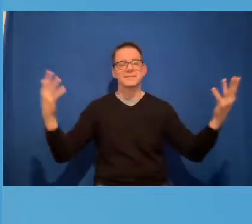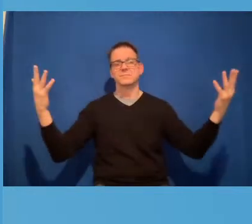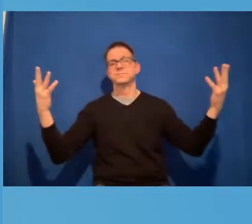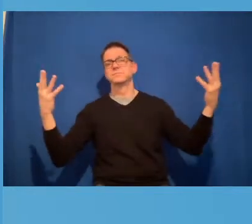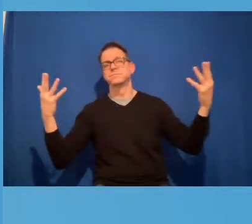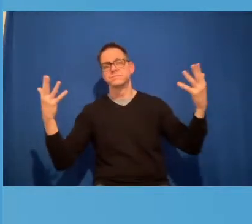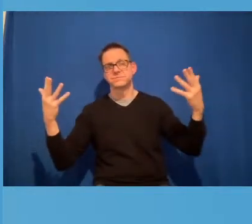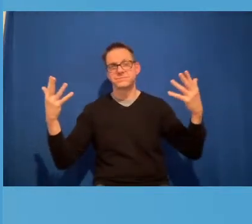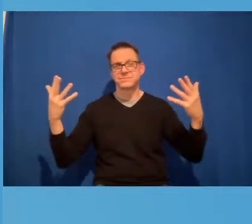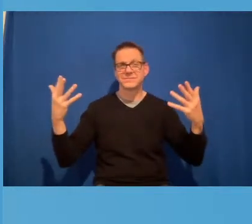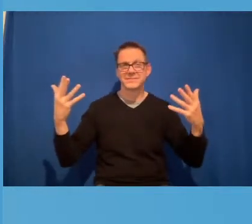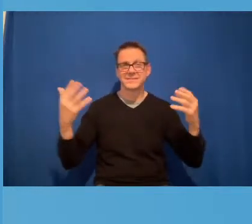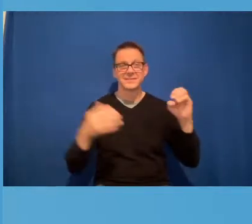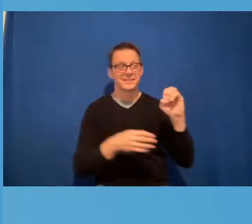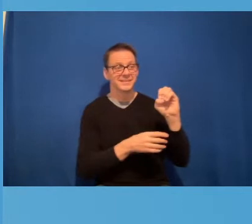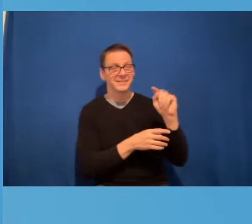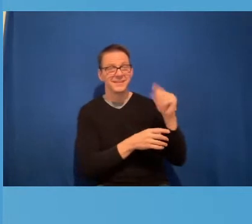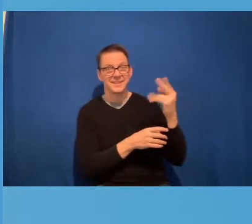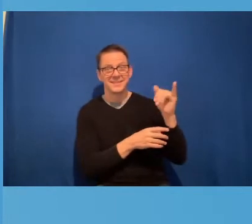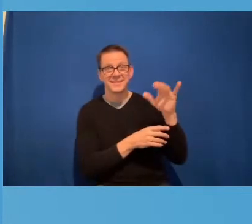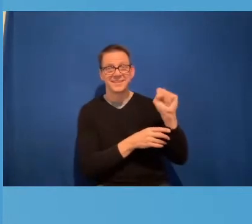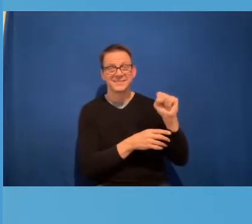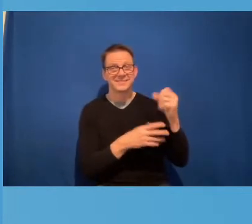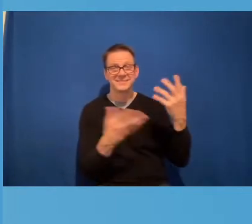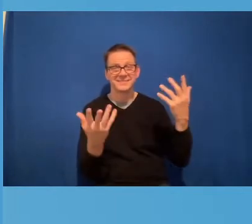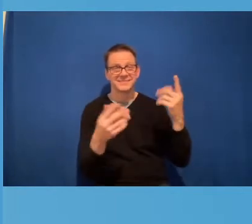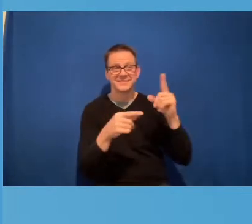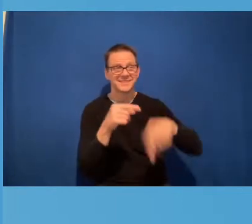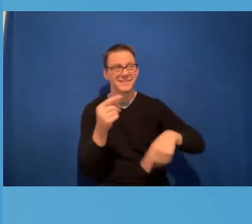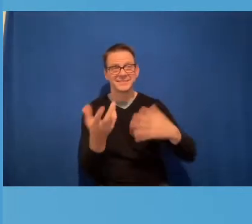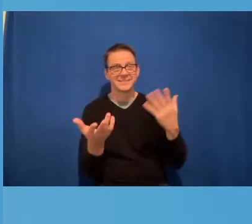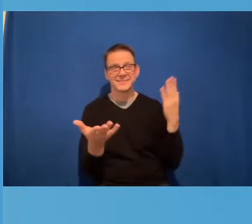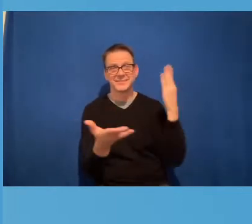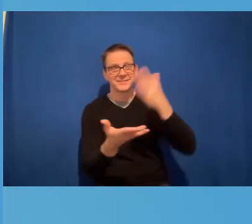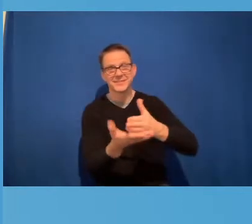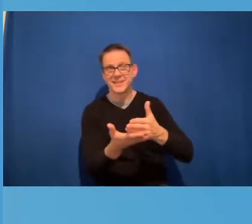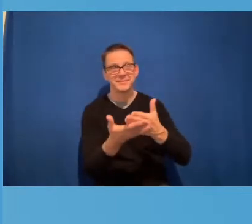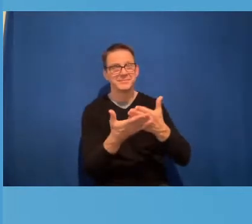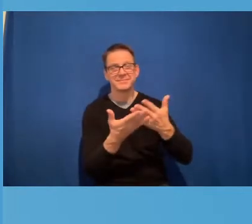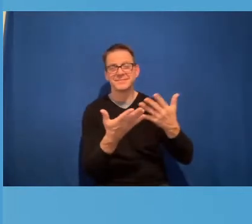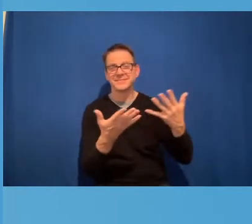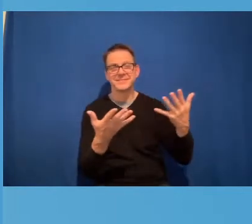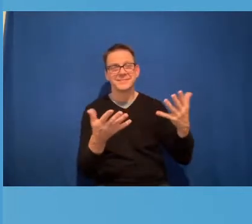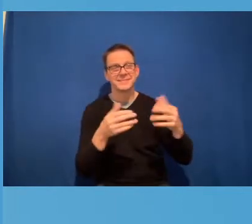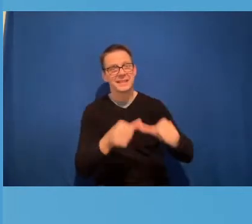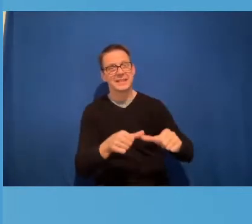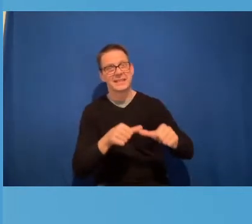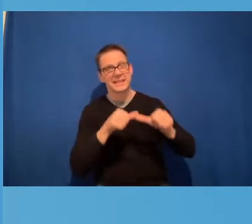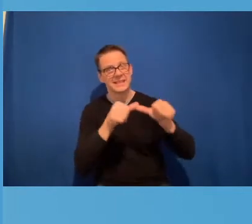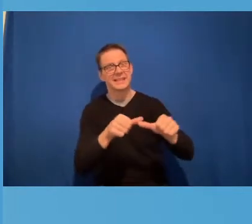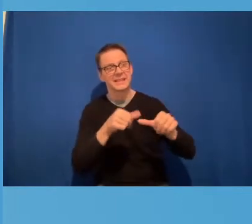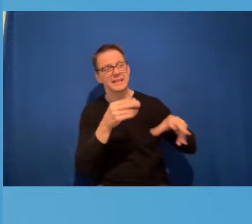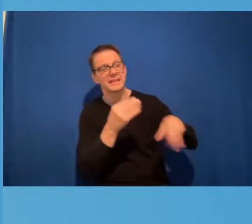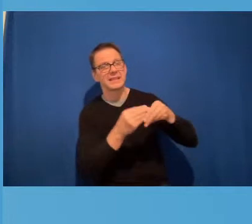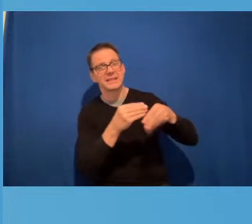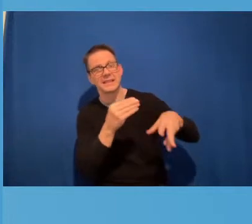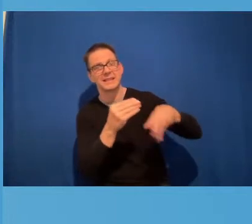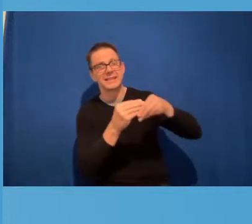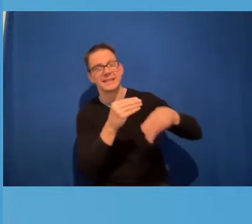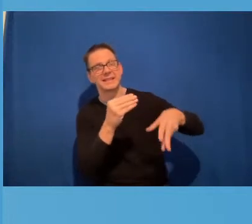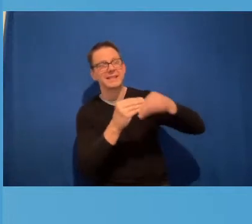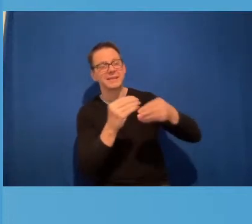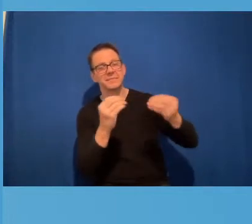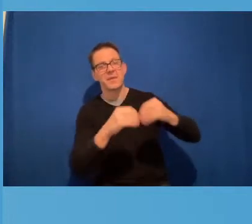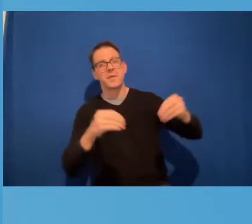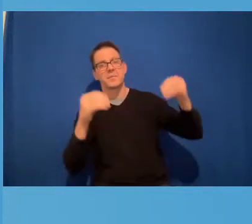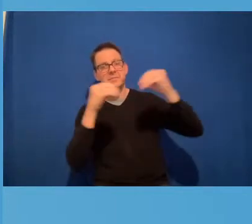we just can't stop, to our own detriment. And we continue to add time. We add more hours to our day, our